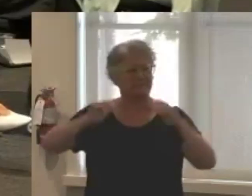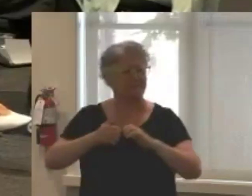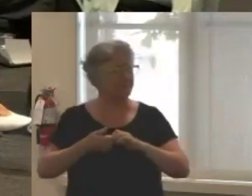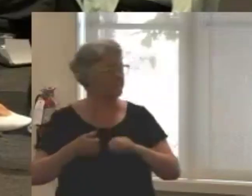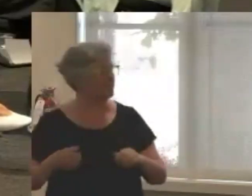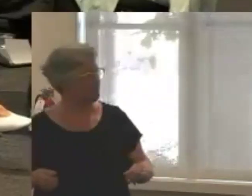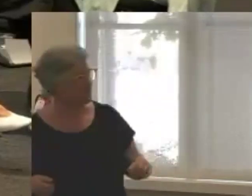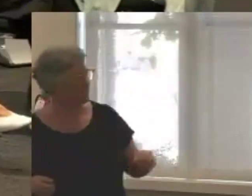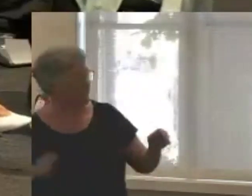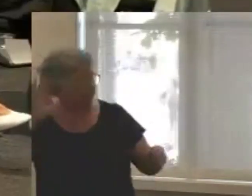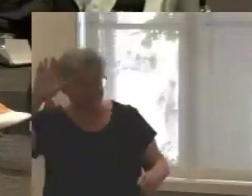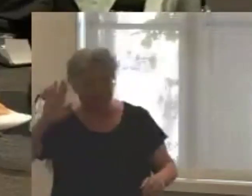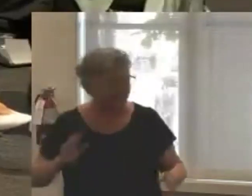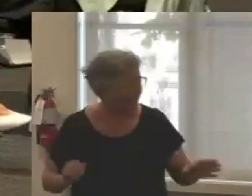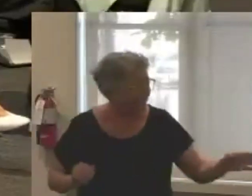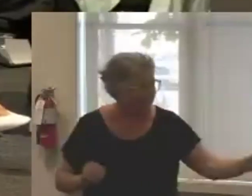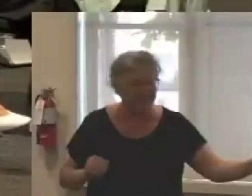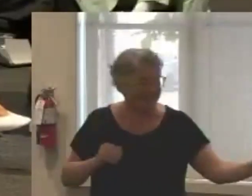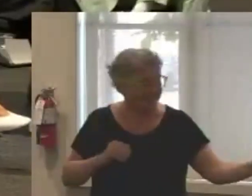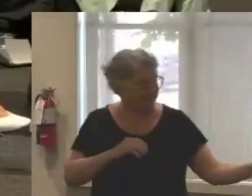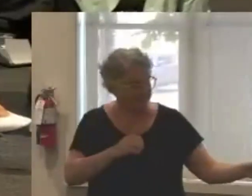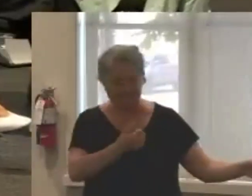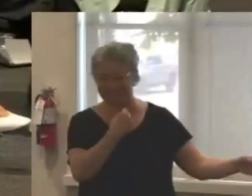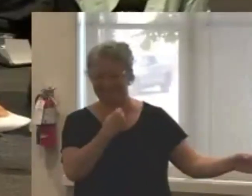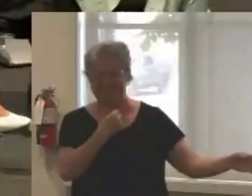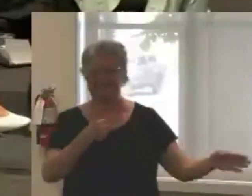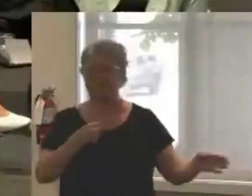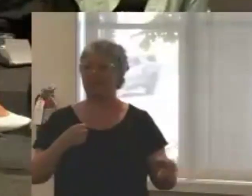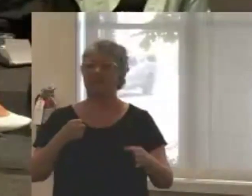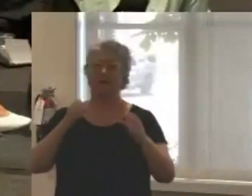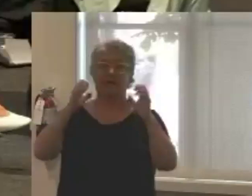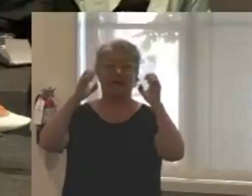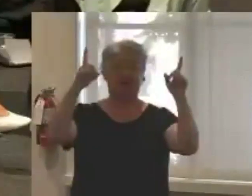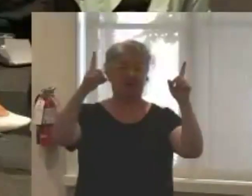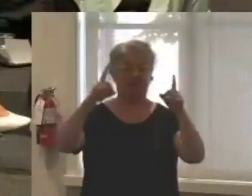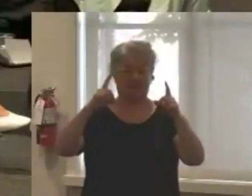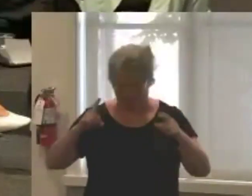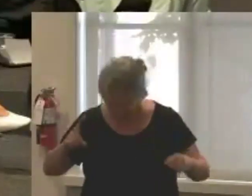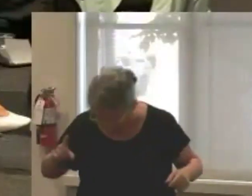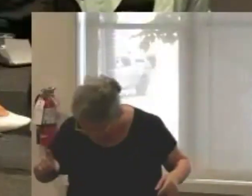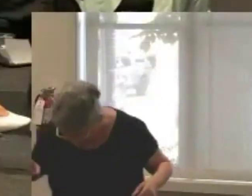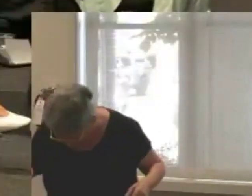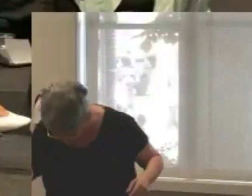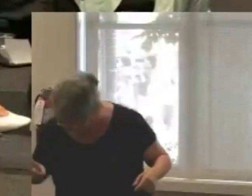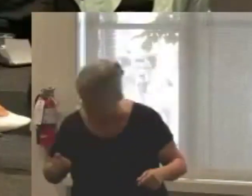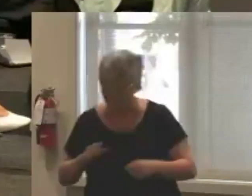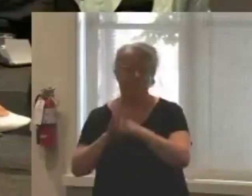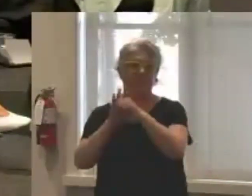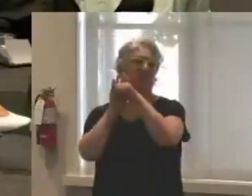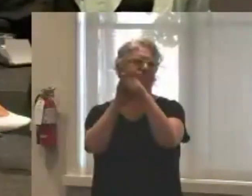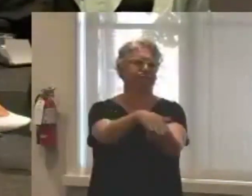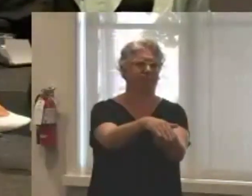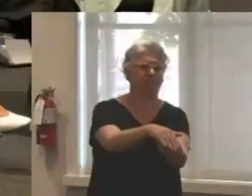Stefan, I can answer first. So anti-oppressive education, anti-oppressive practice are the pillars of